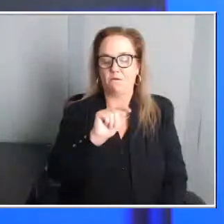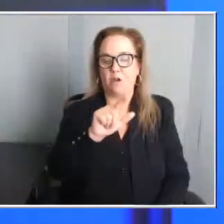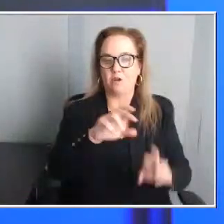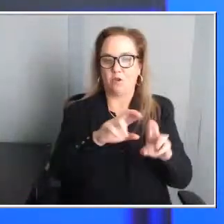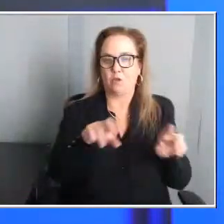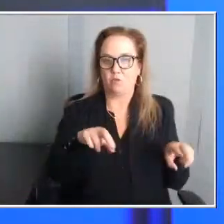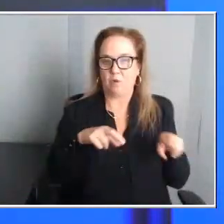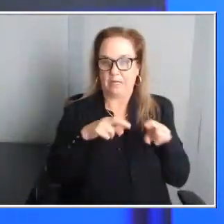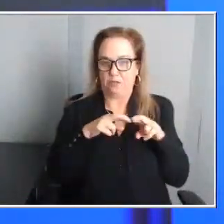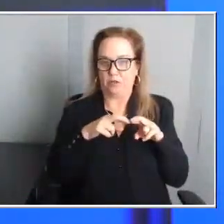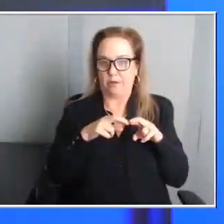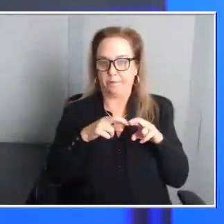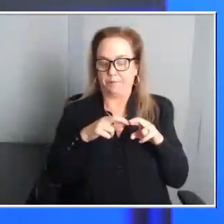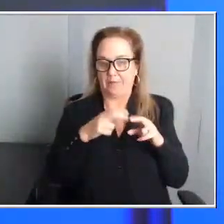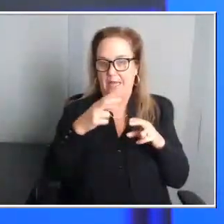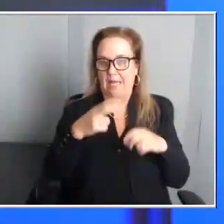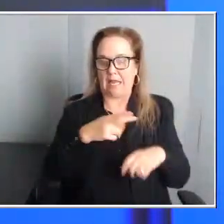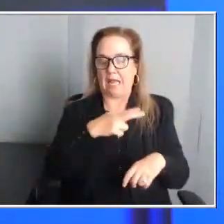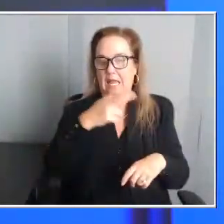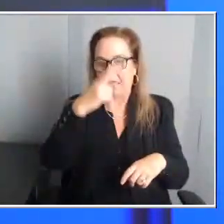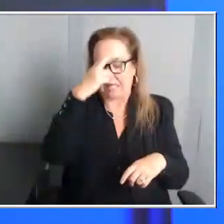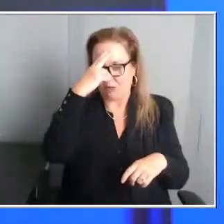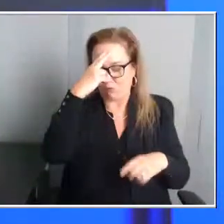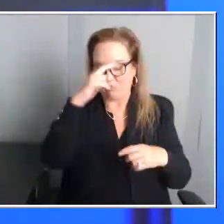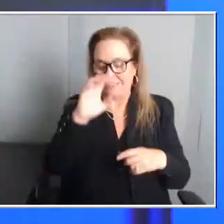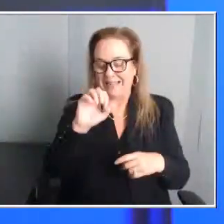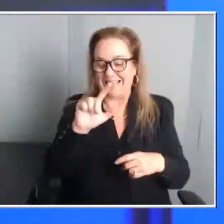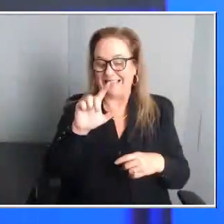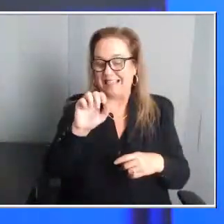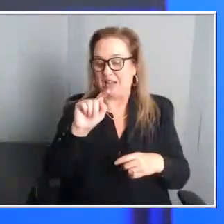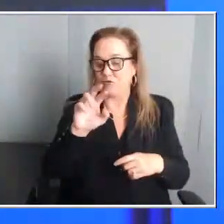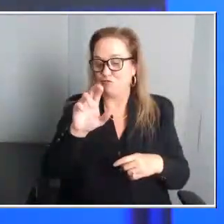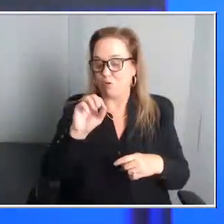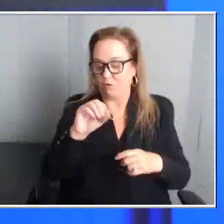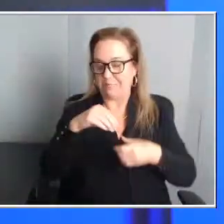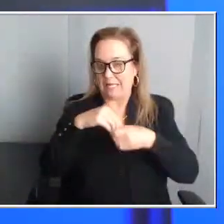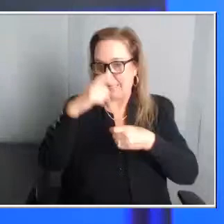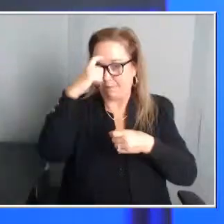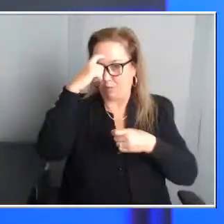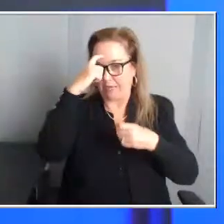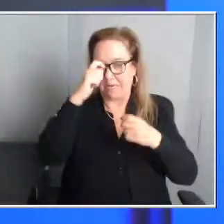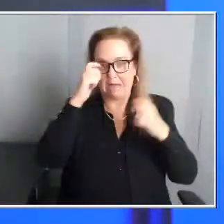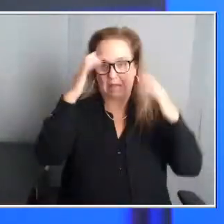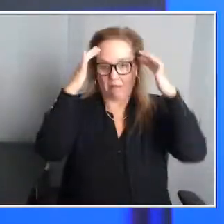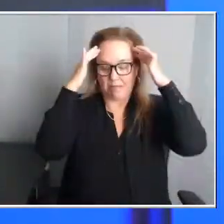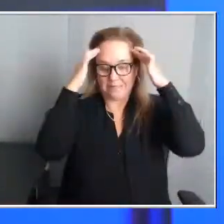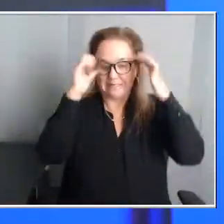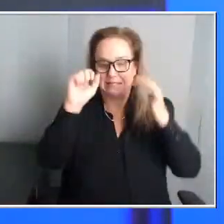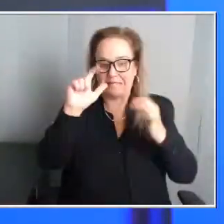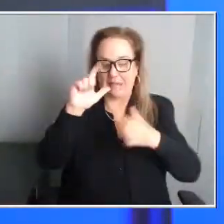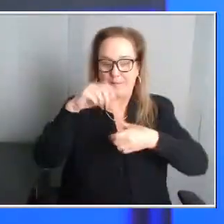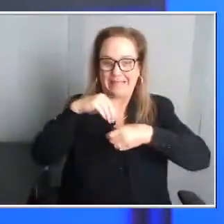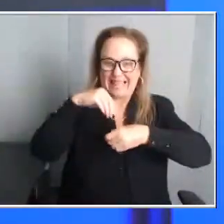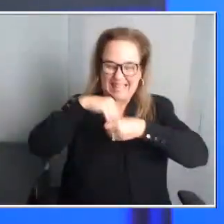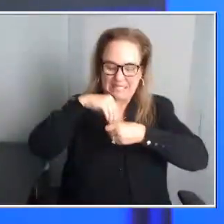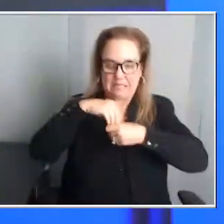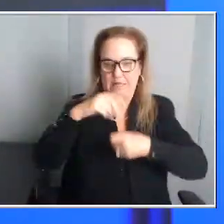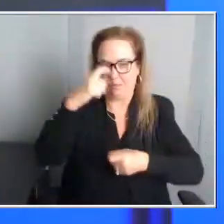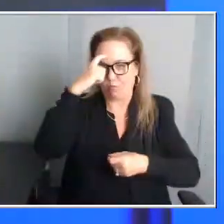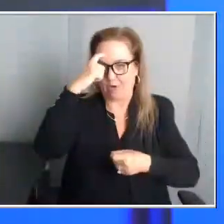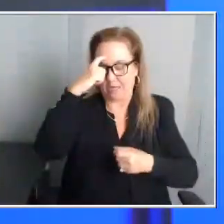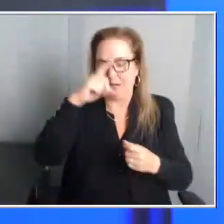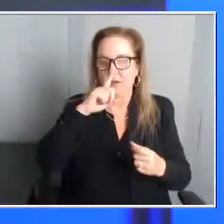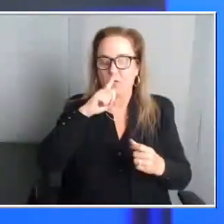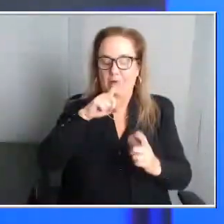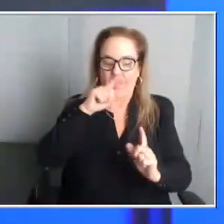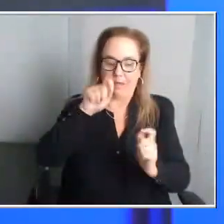had electrodes placed within the brain, so it's rather than being on the scalp, they were actually within the brain to really